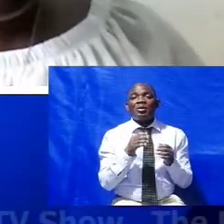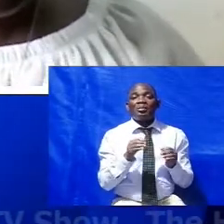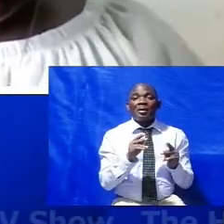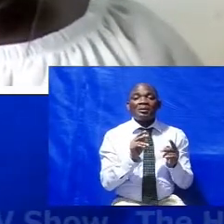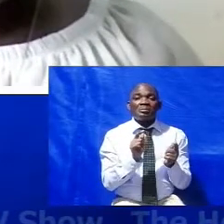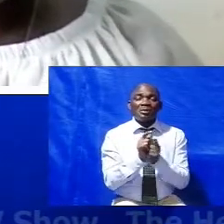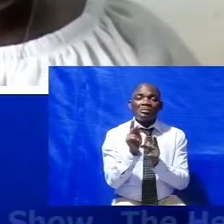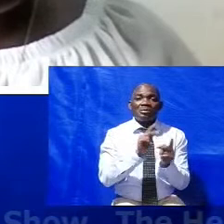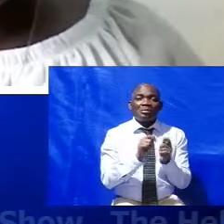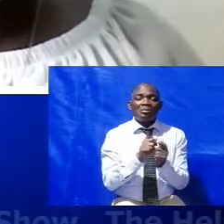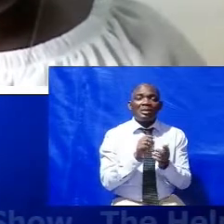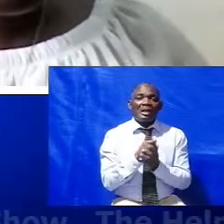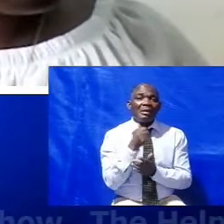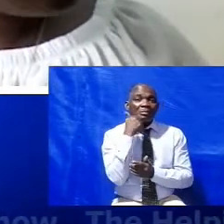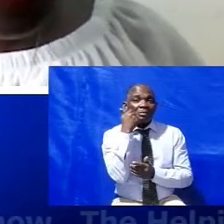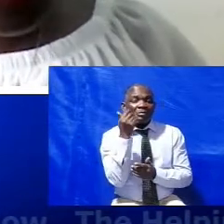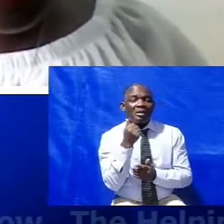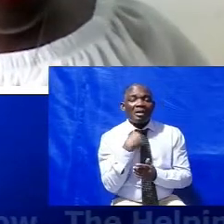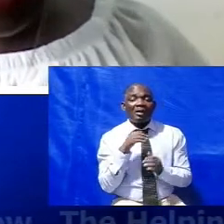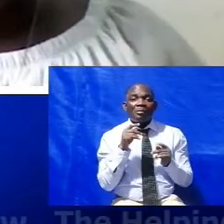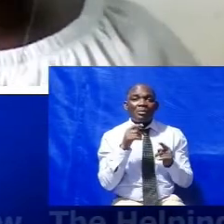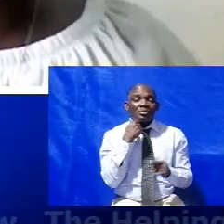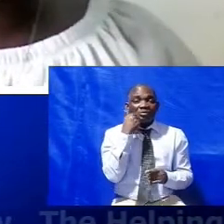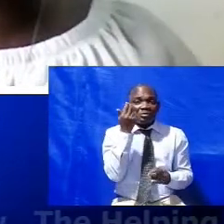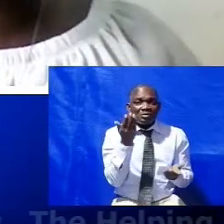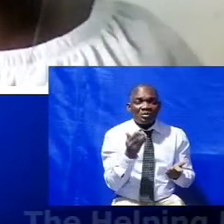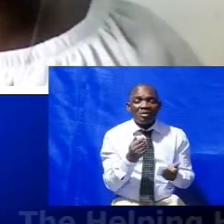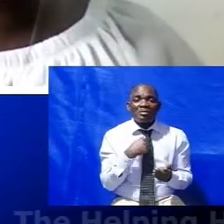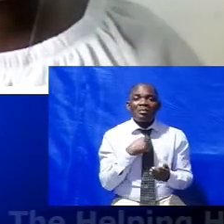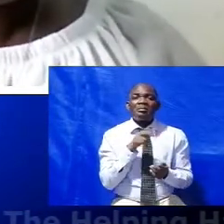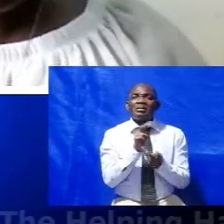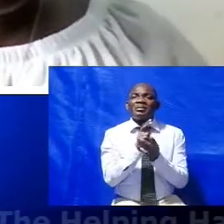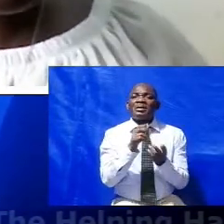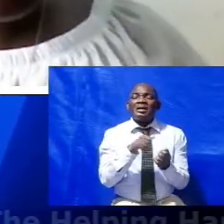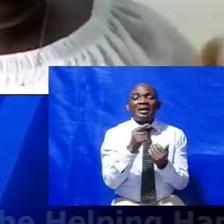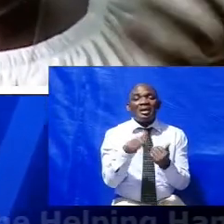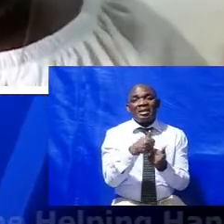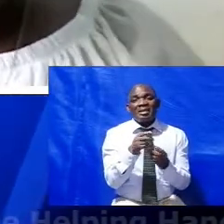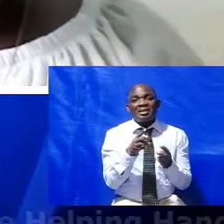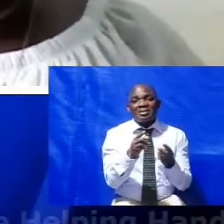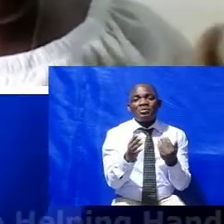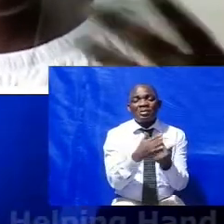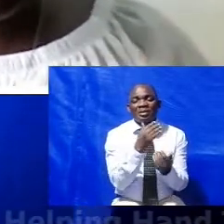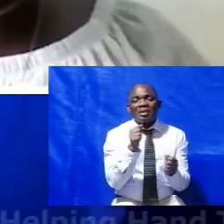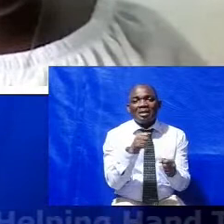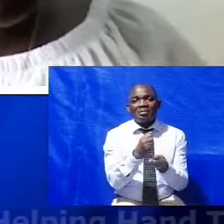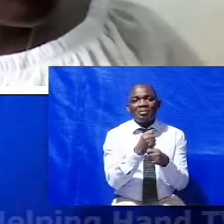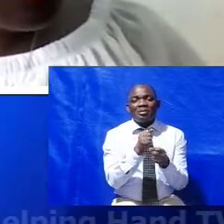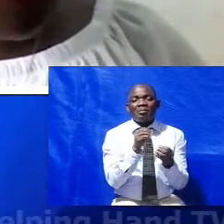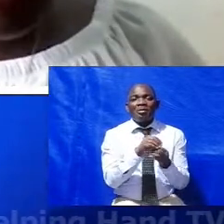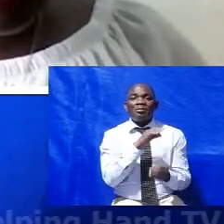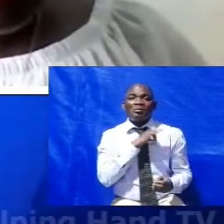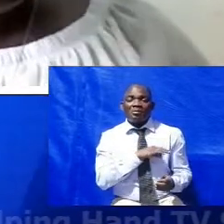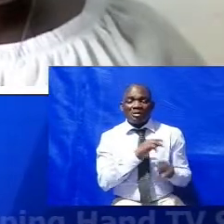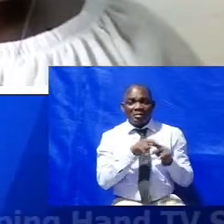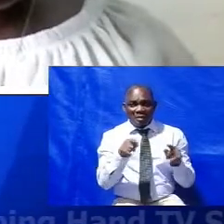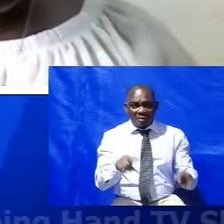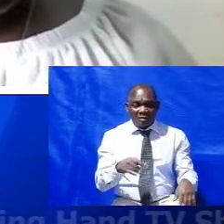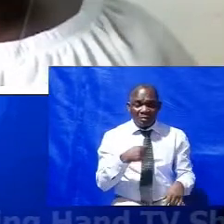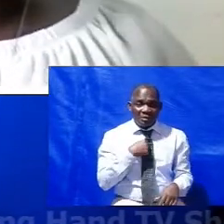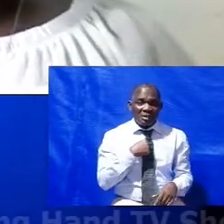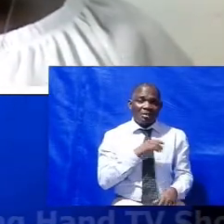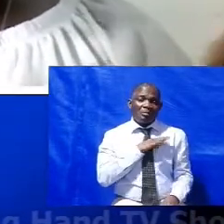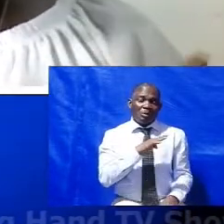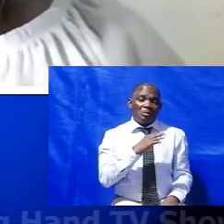choice. I had a choice of doing prostitution. I had a choice of just, there were other easier ways of making money. But you